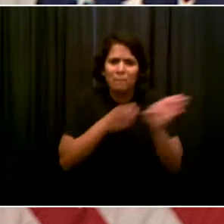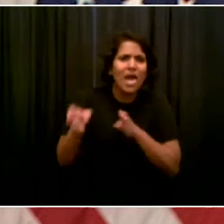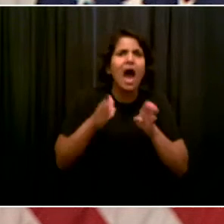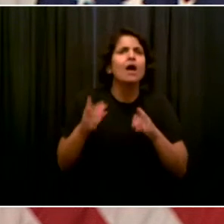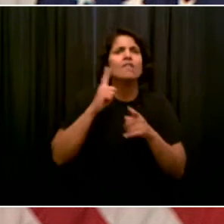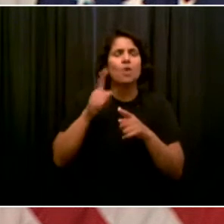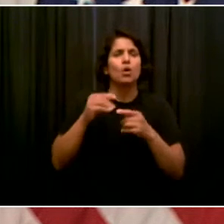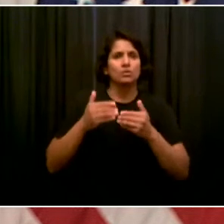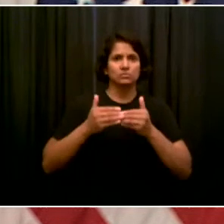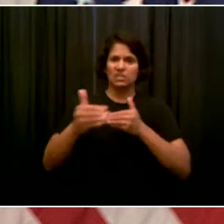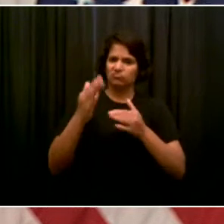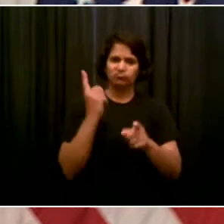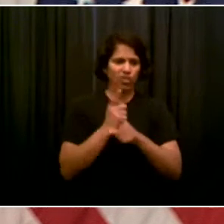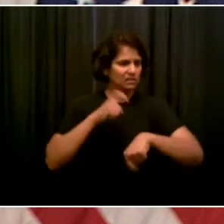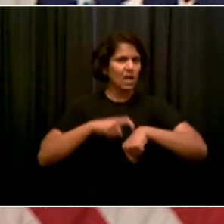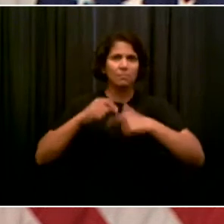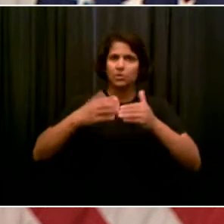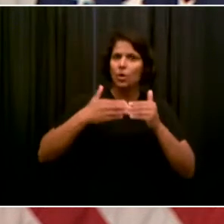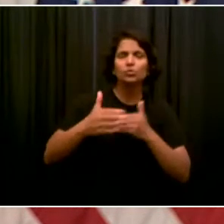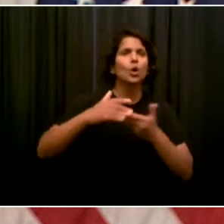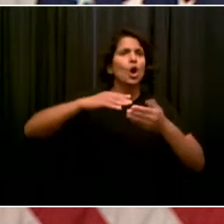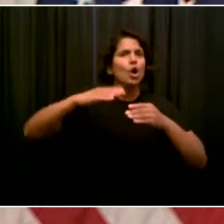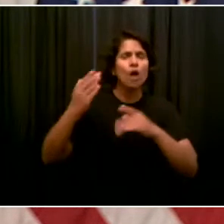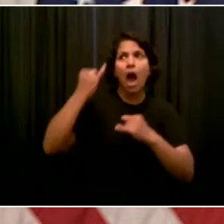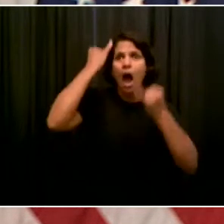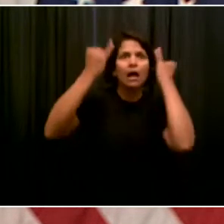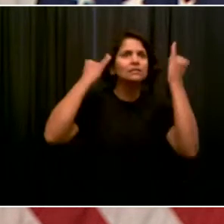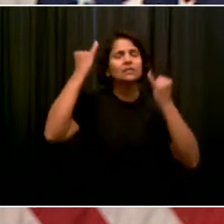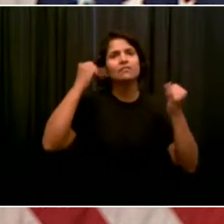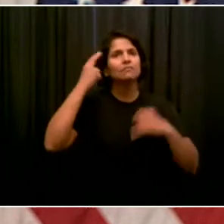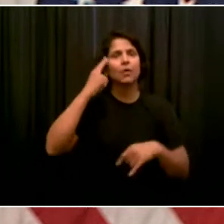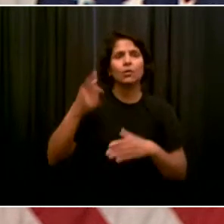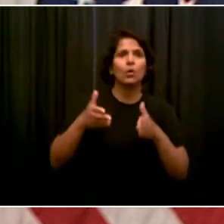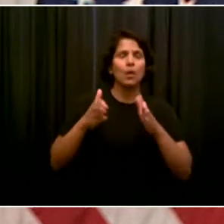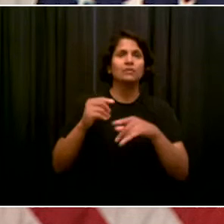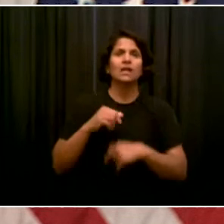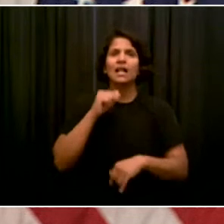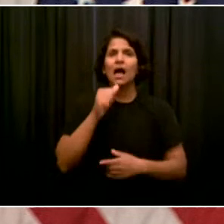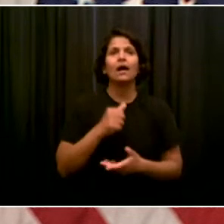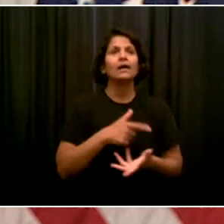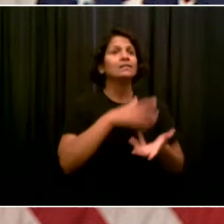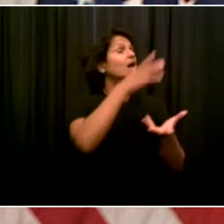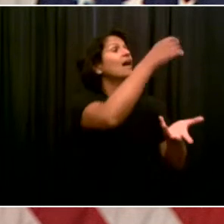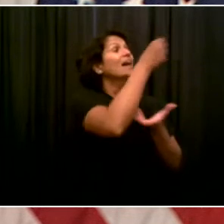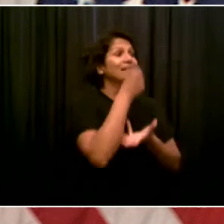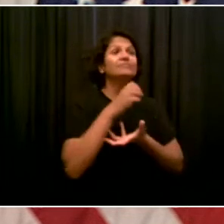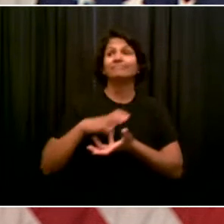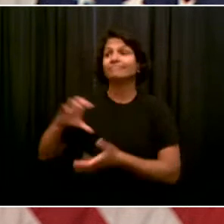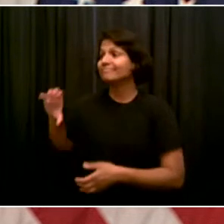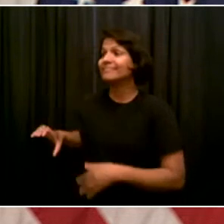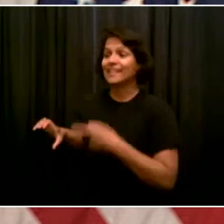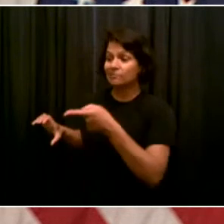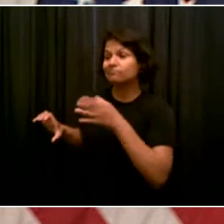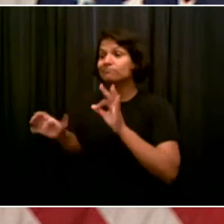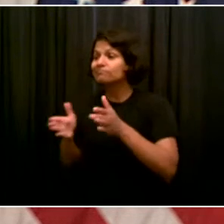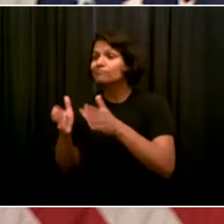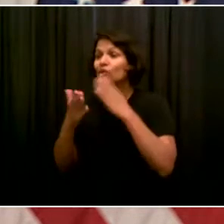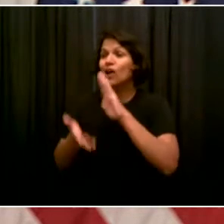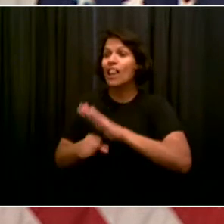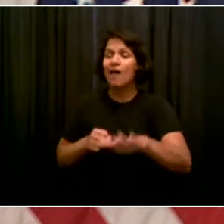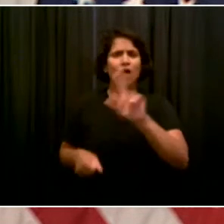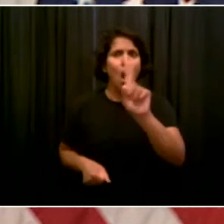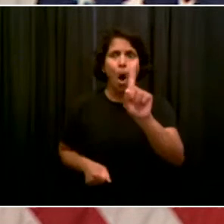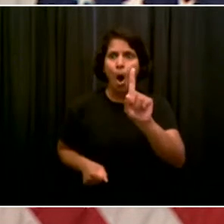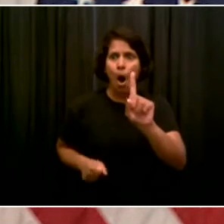will determine the future of the city. And this administration's determined to do it. And if the next administration and the administrations that follow